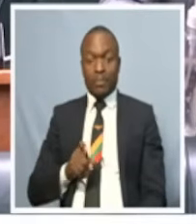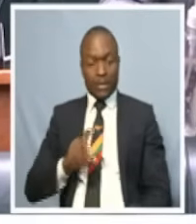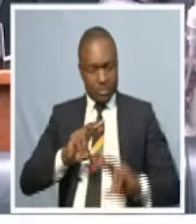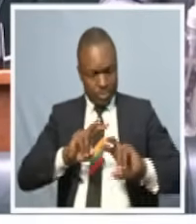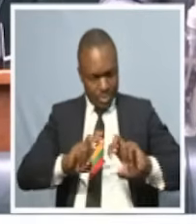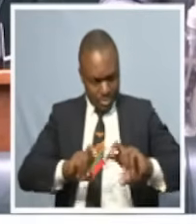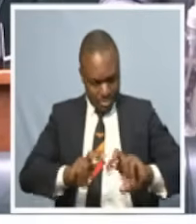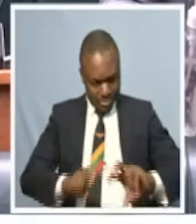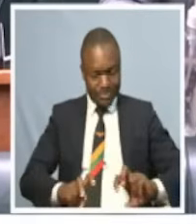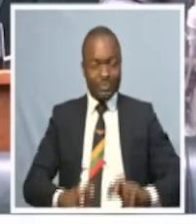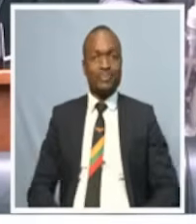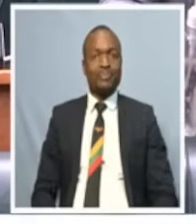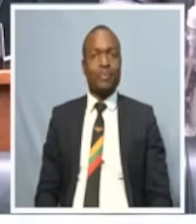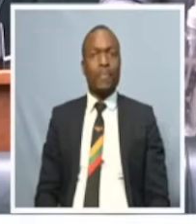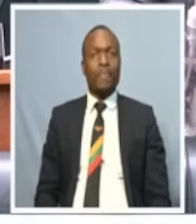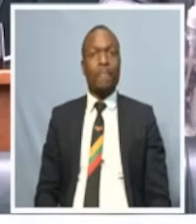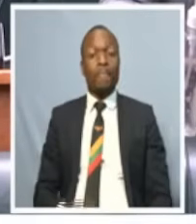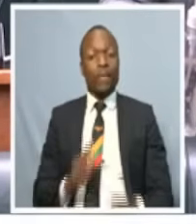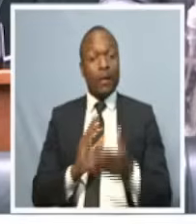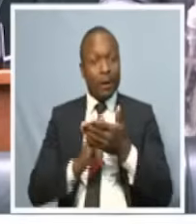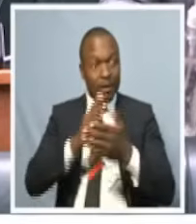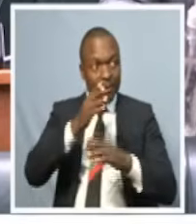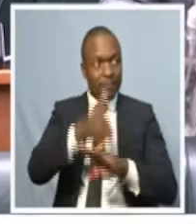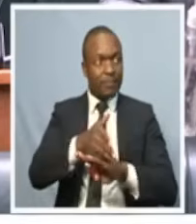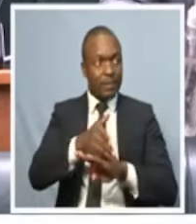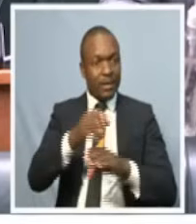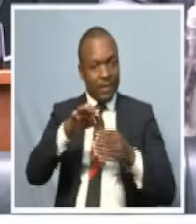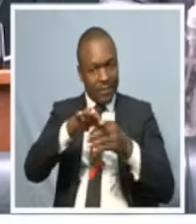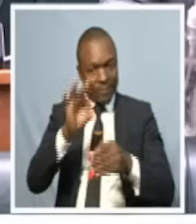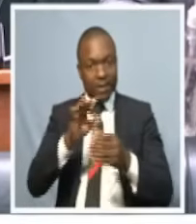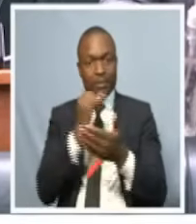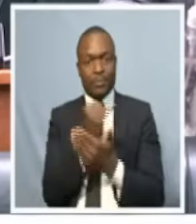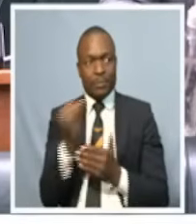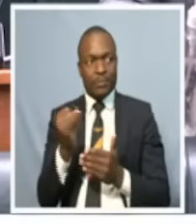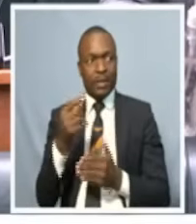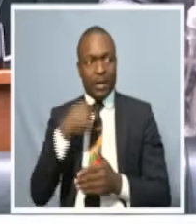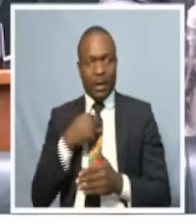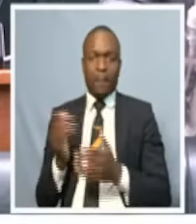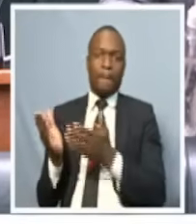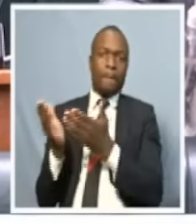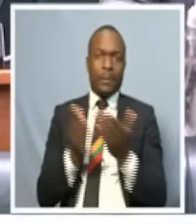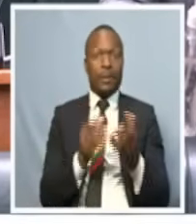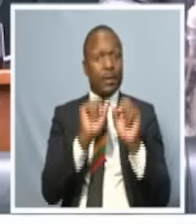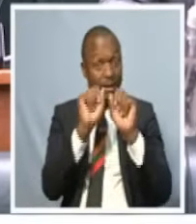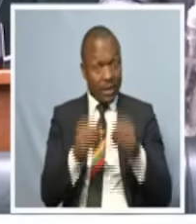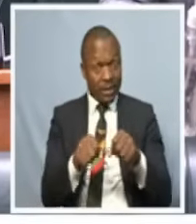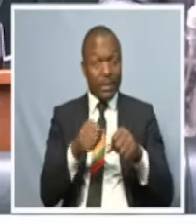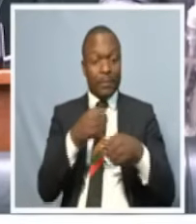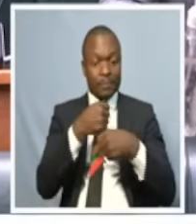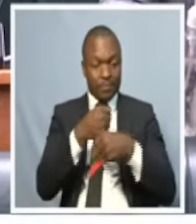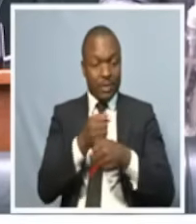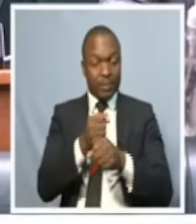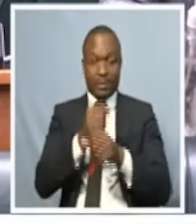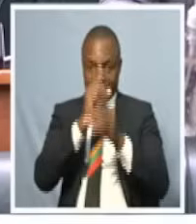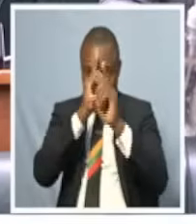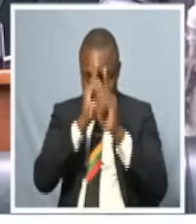out. Only after verifying the issues that are raised can I make a decision.